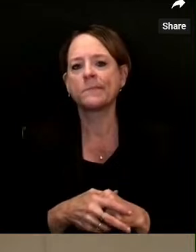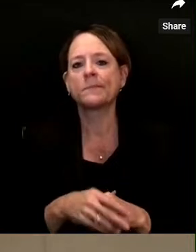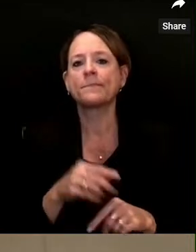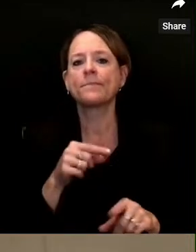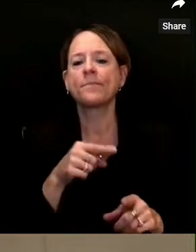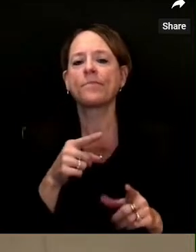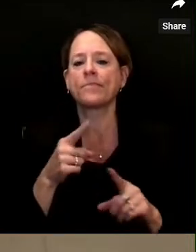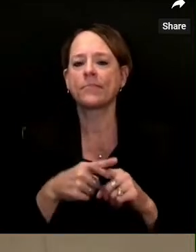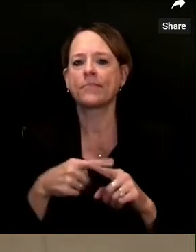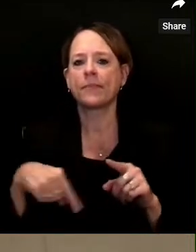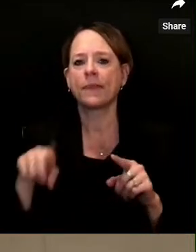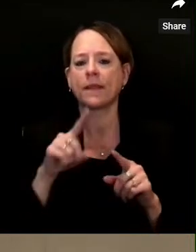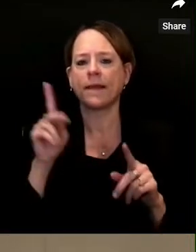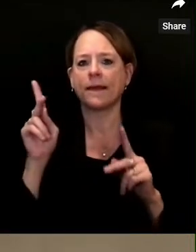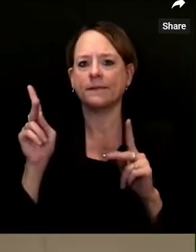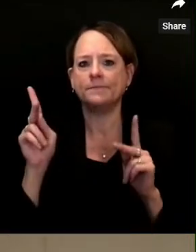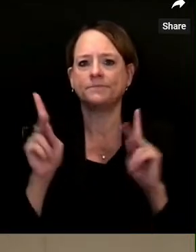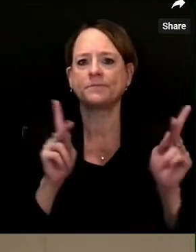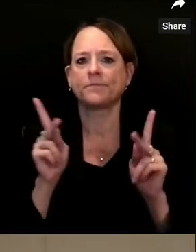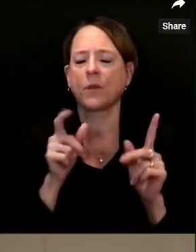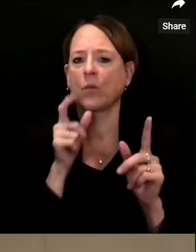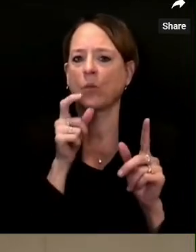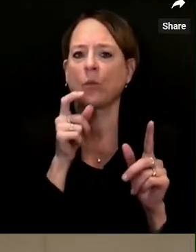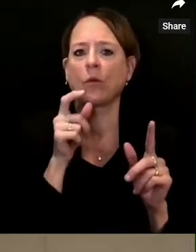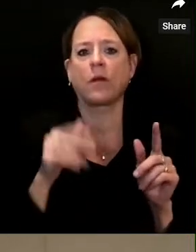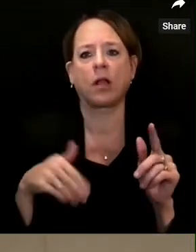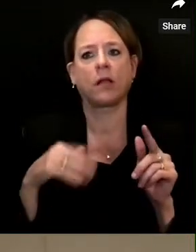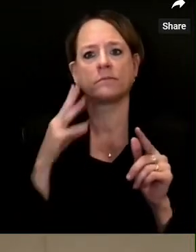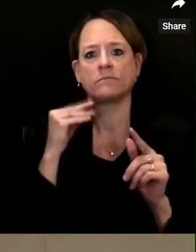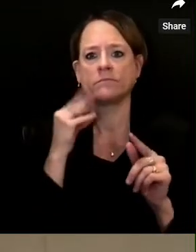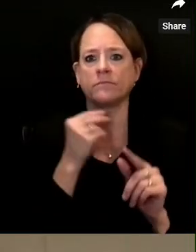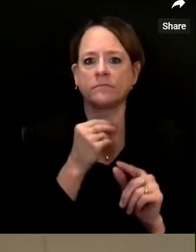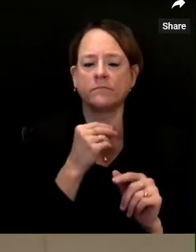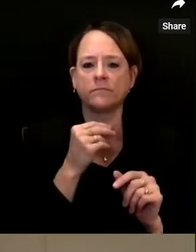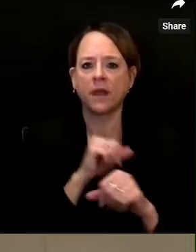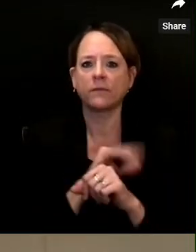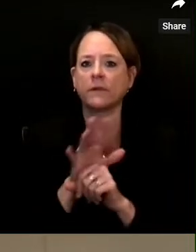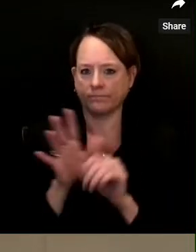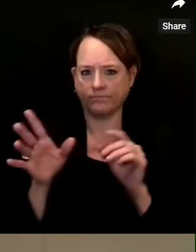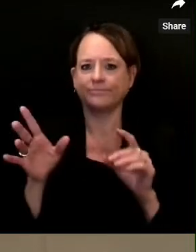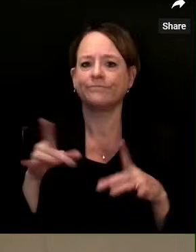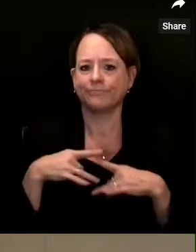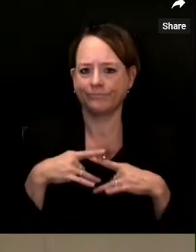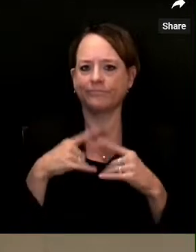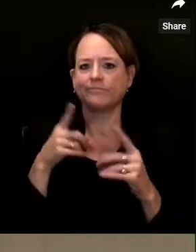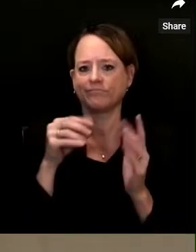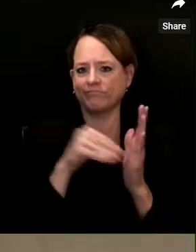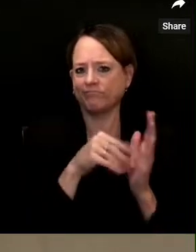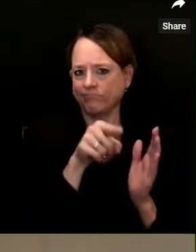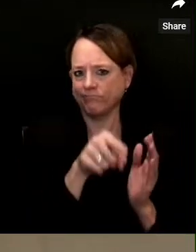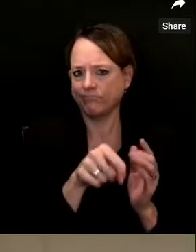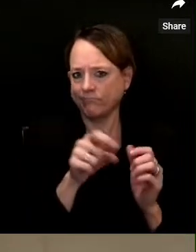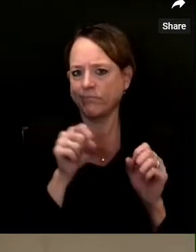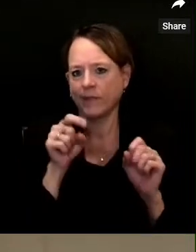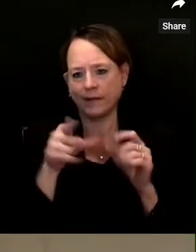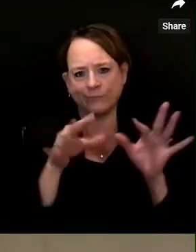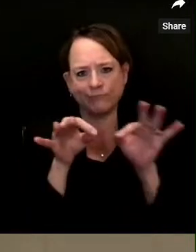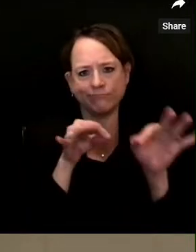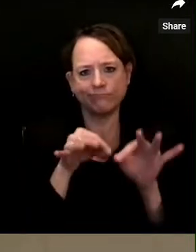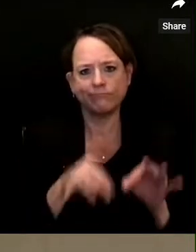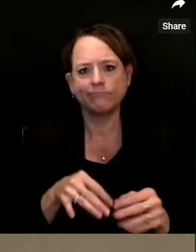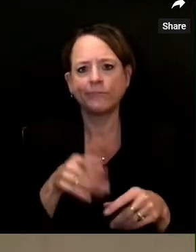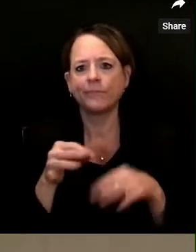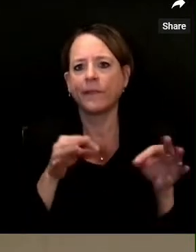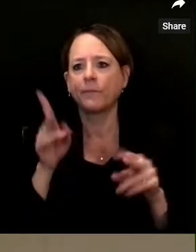But the rate of infection, the risk of infection and hospitalization and death is dramatically higher among people who have not been fully vaccinated. And